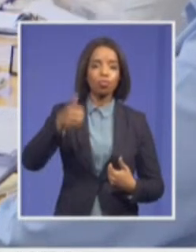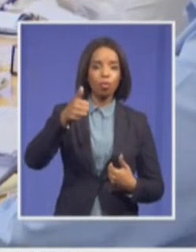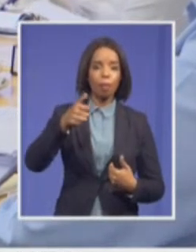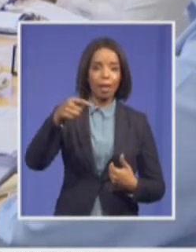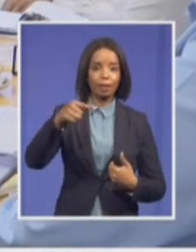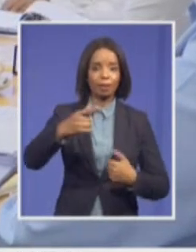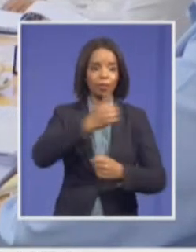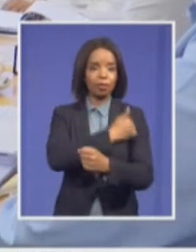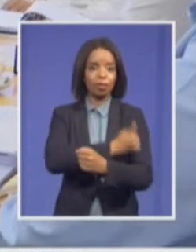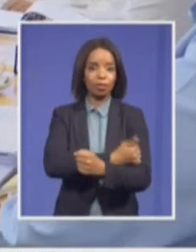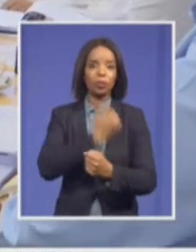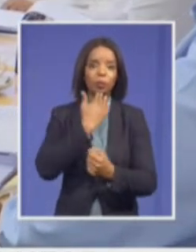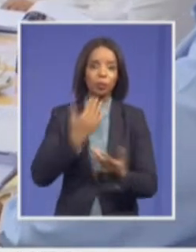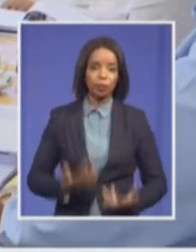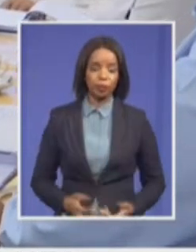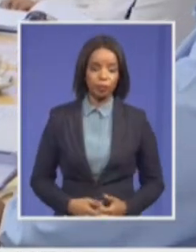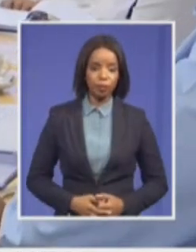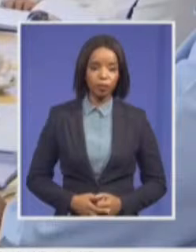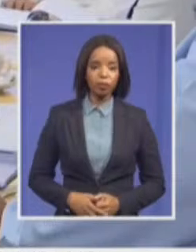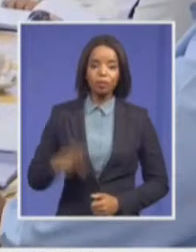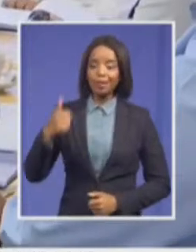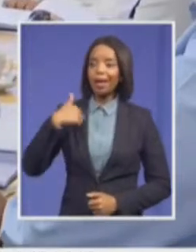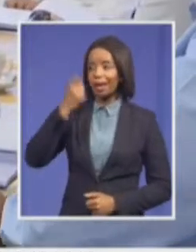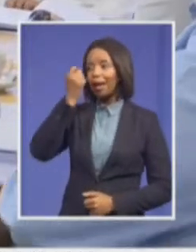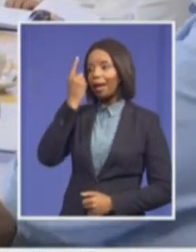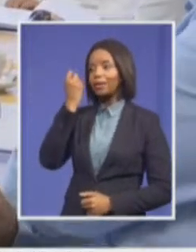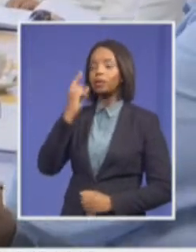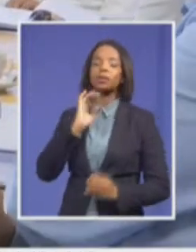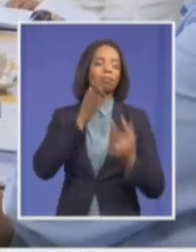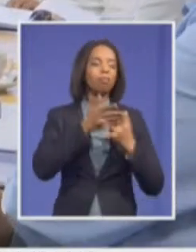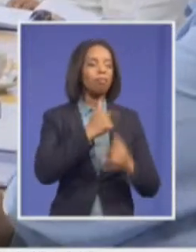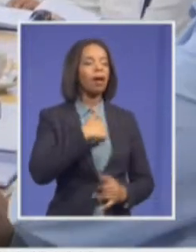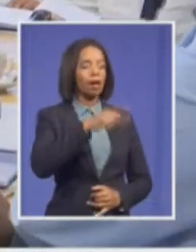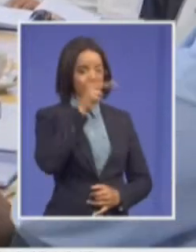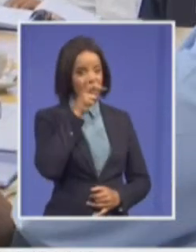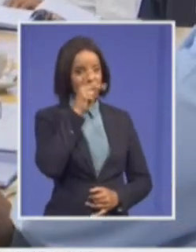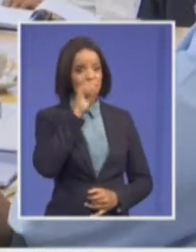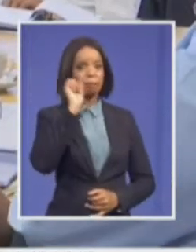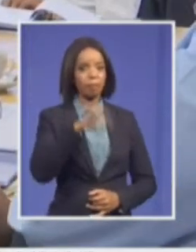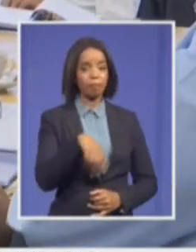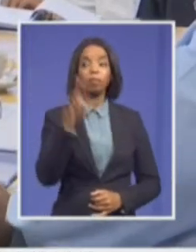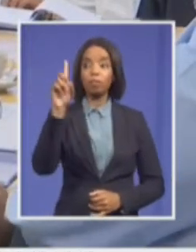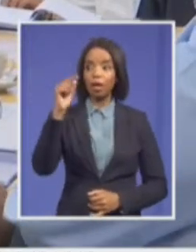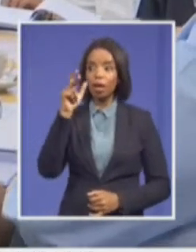can hear Mr. Motsaneng on it. I can hear Mr. Bill Can on I it. just add Sure. something?